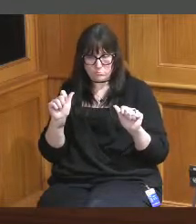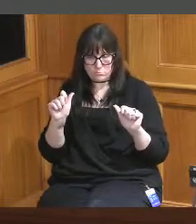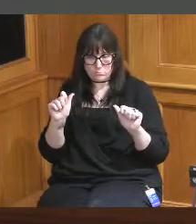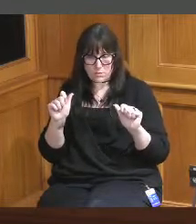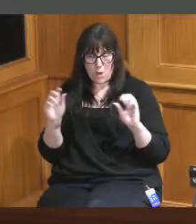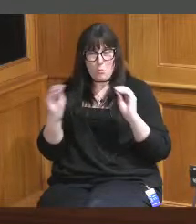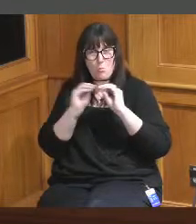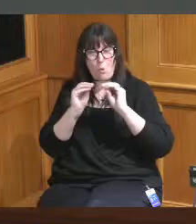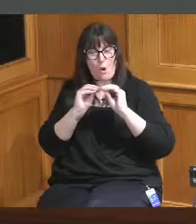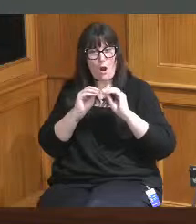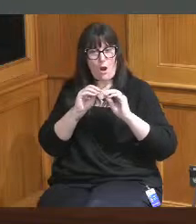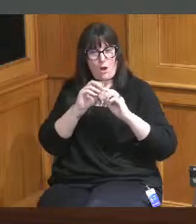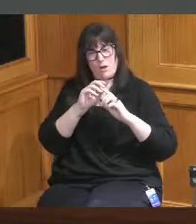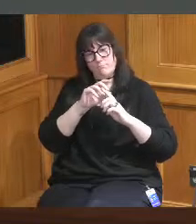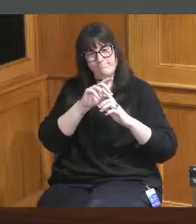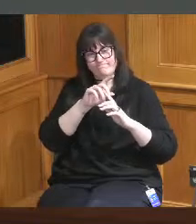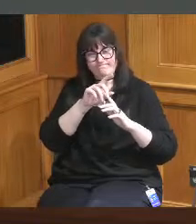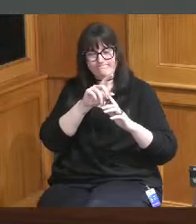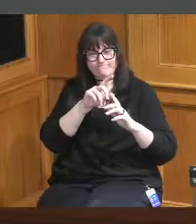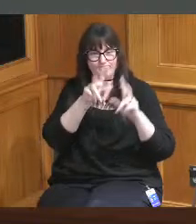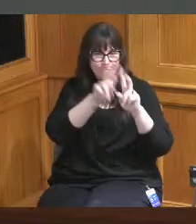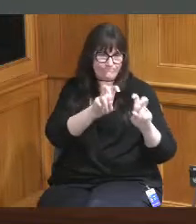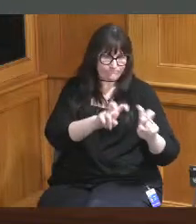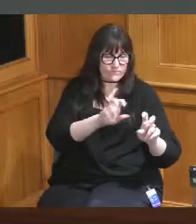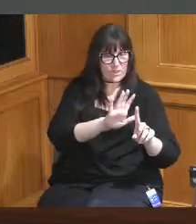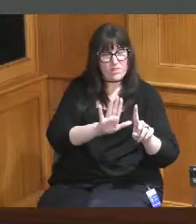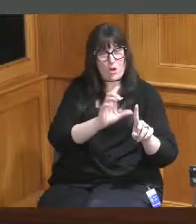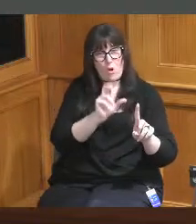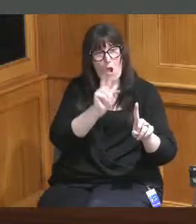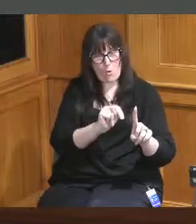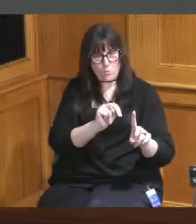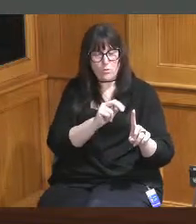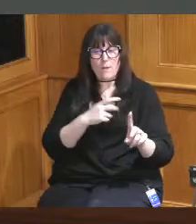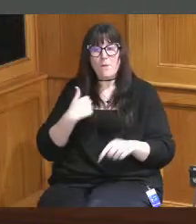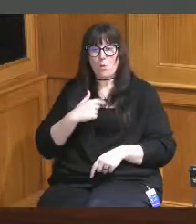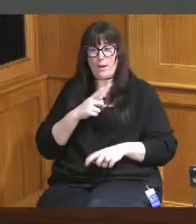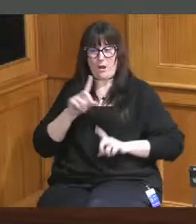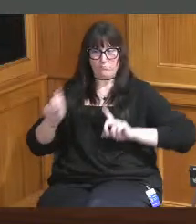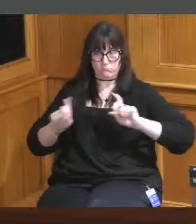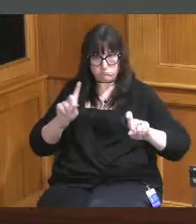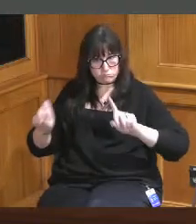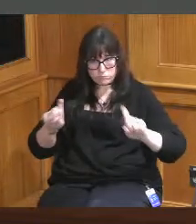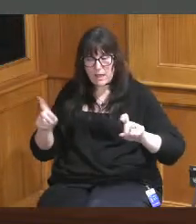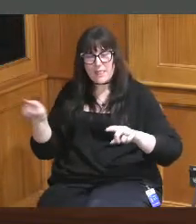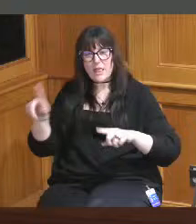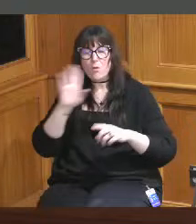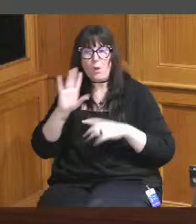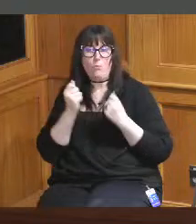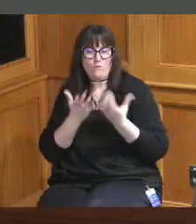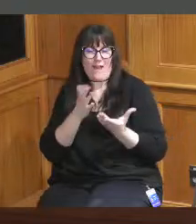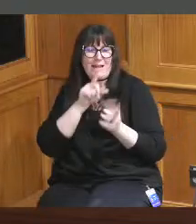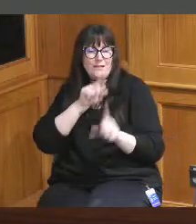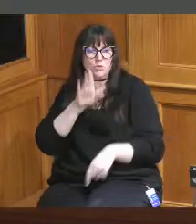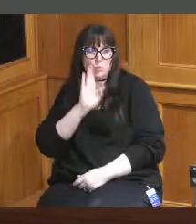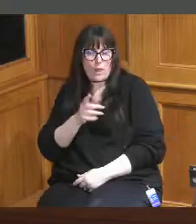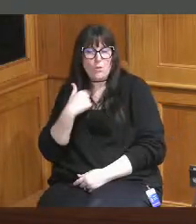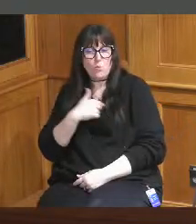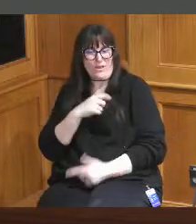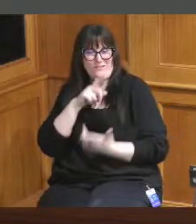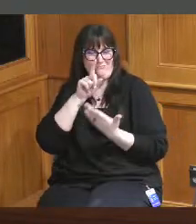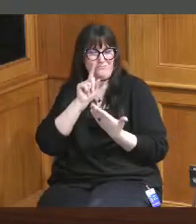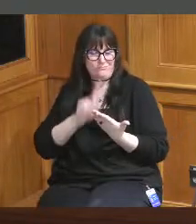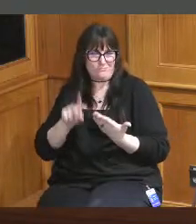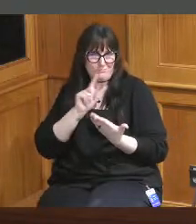more in-depth investigations, there's still a lot of questions that the board has asked that we will be able to provide a consolidated answer to or